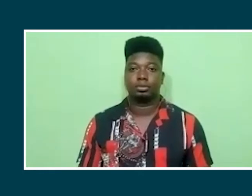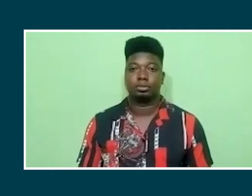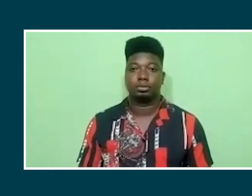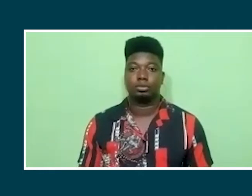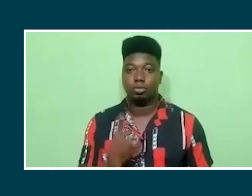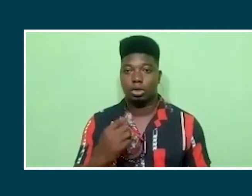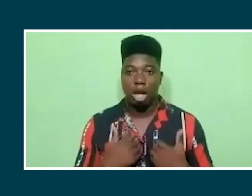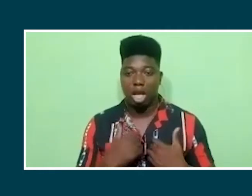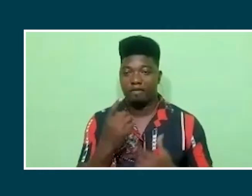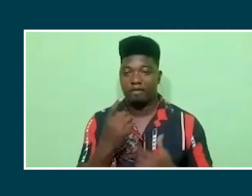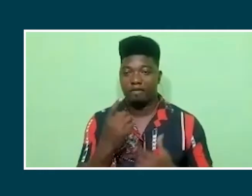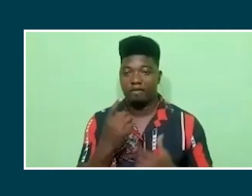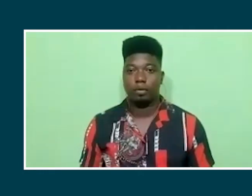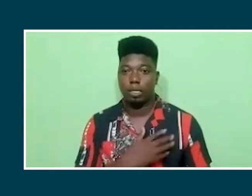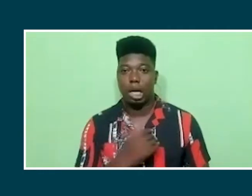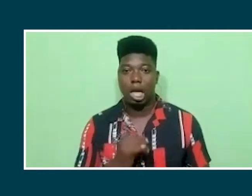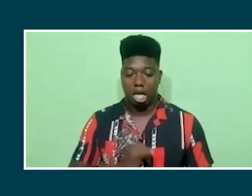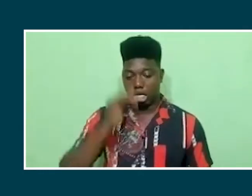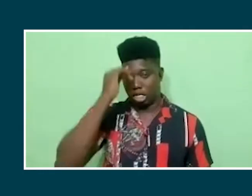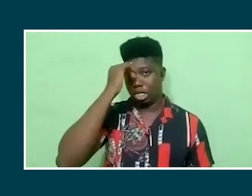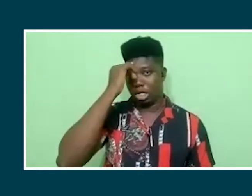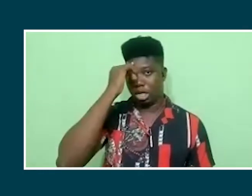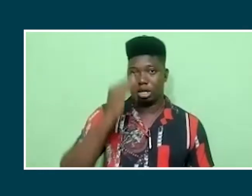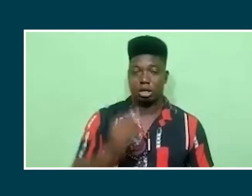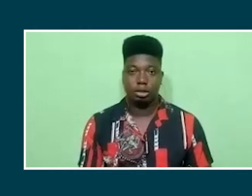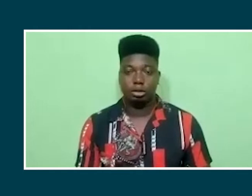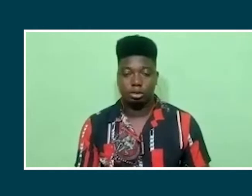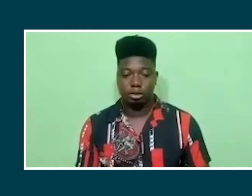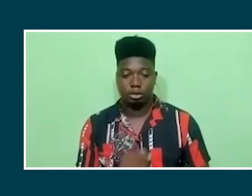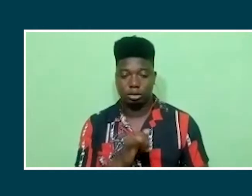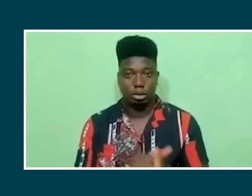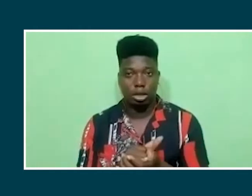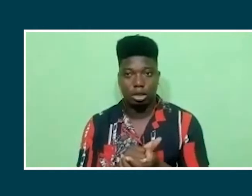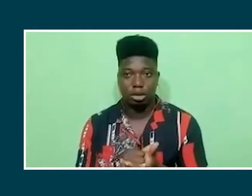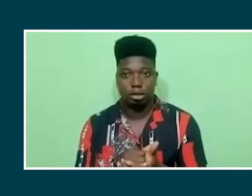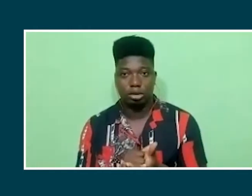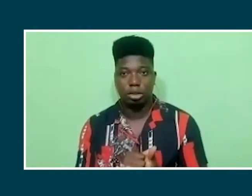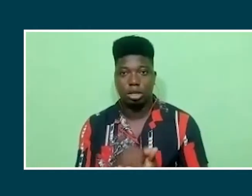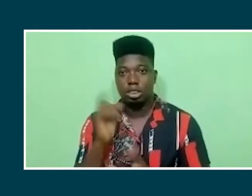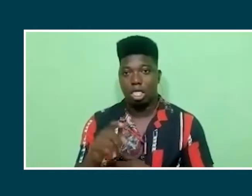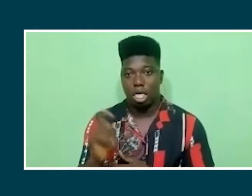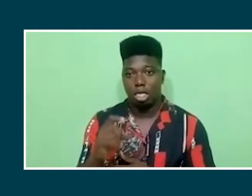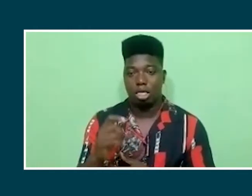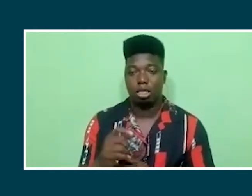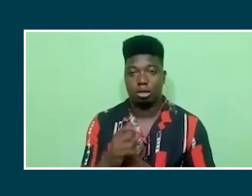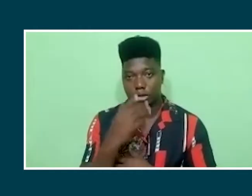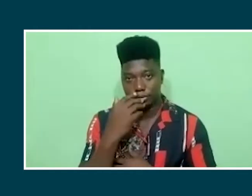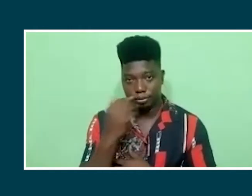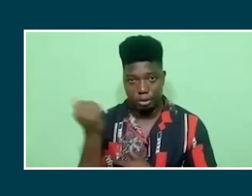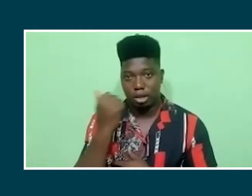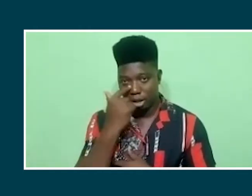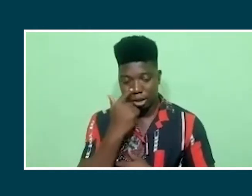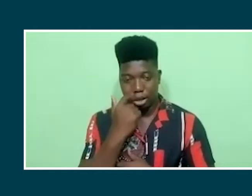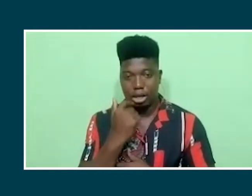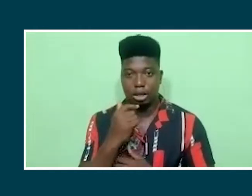think, where my harm that I've caused has not necessarily been as a bad actor, but as a silent